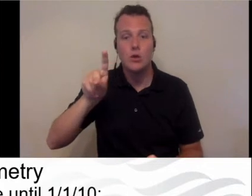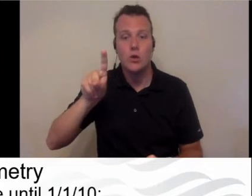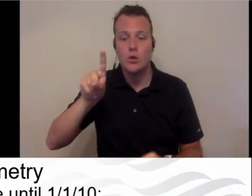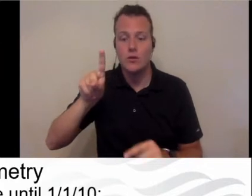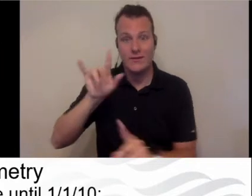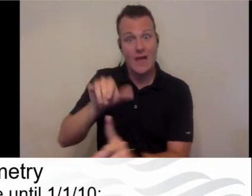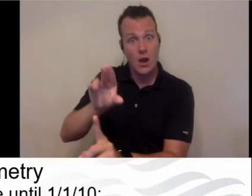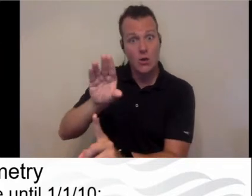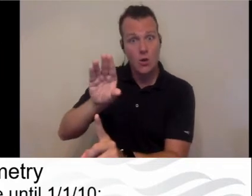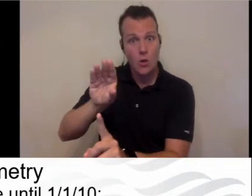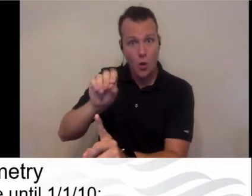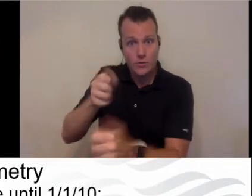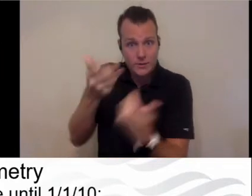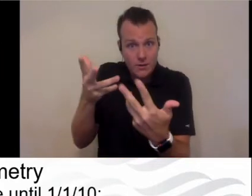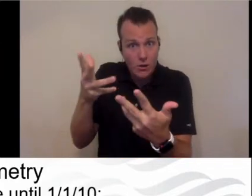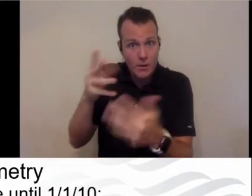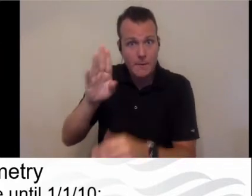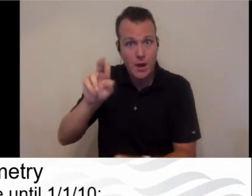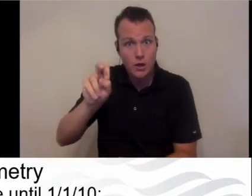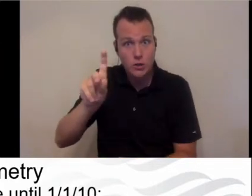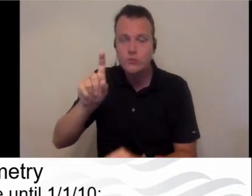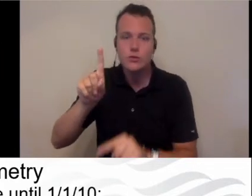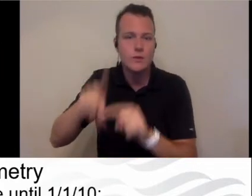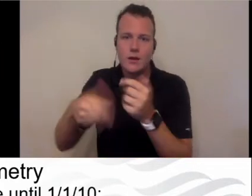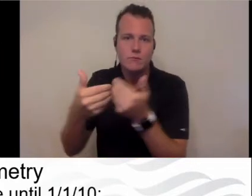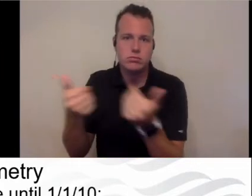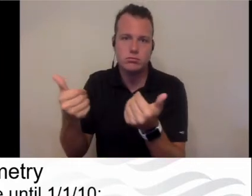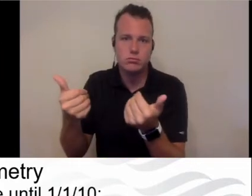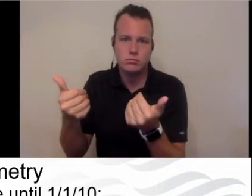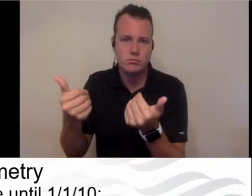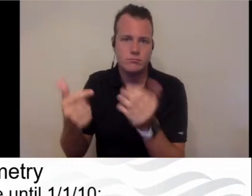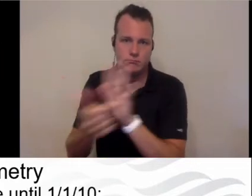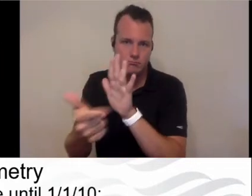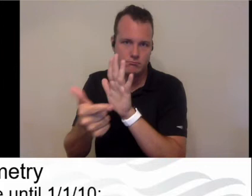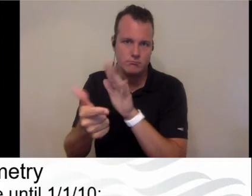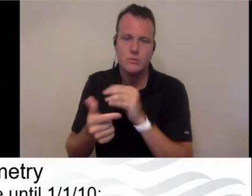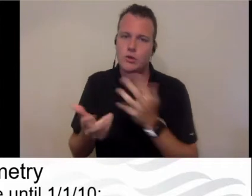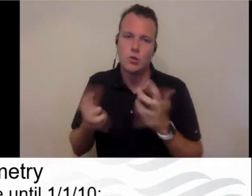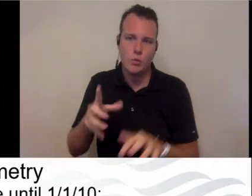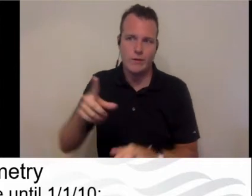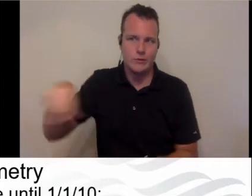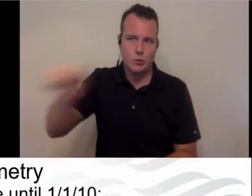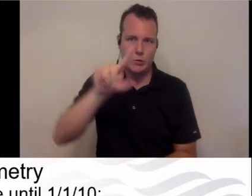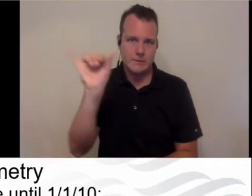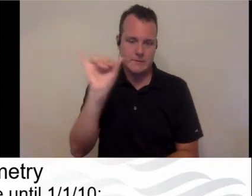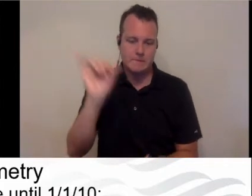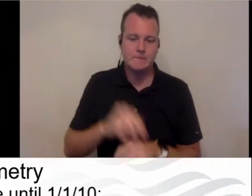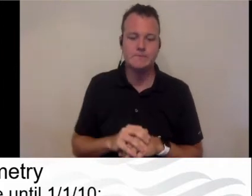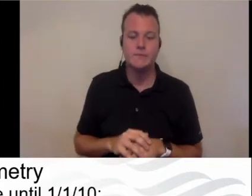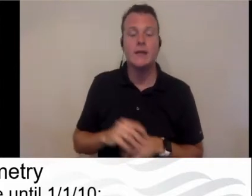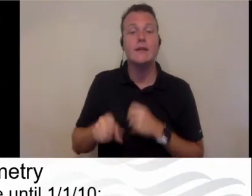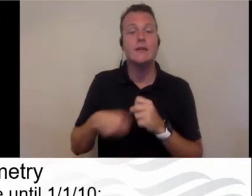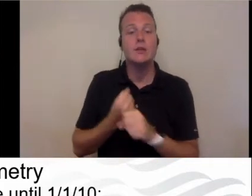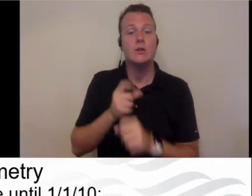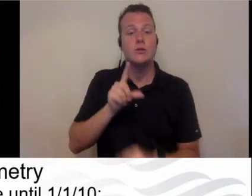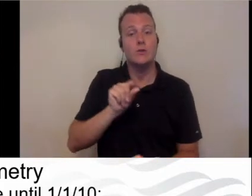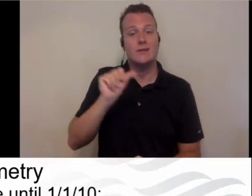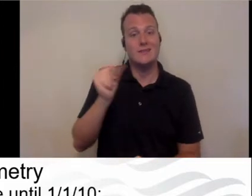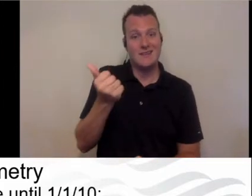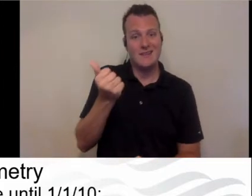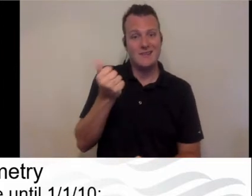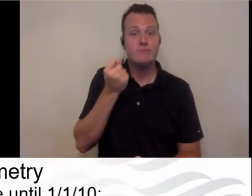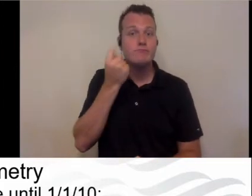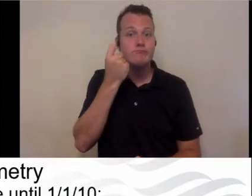code, that's illegal. So we don't want anybody doing that either. So in 2010, we had, because